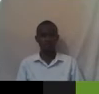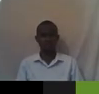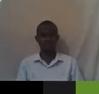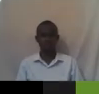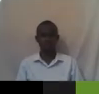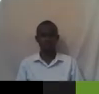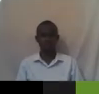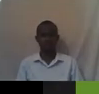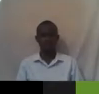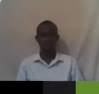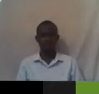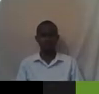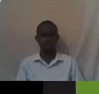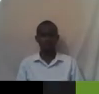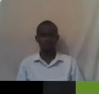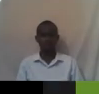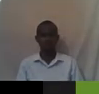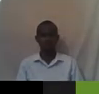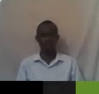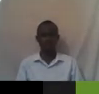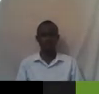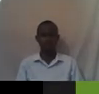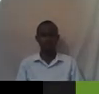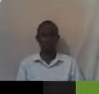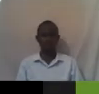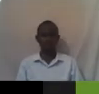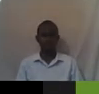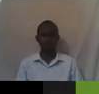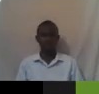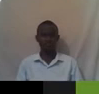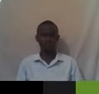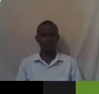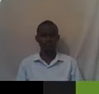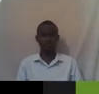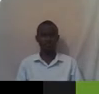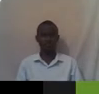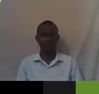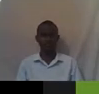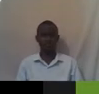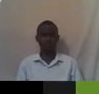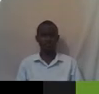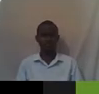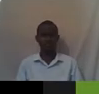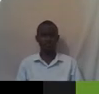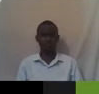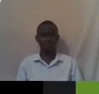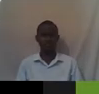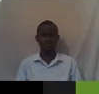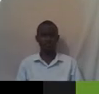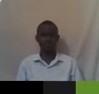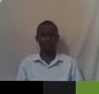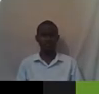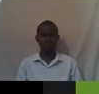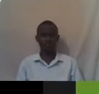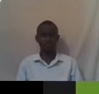You need to go to that, through that. There is section 24A of the Public Finance Management Act, which